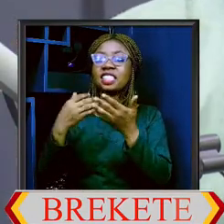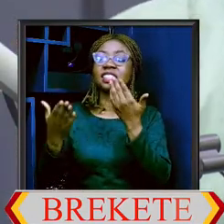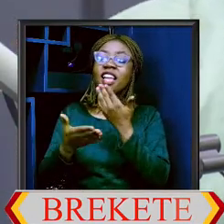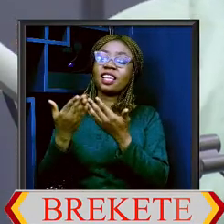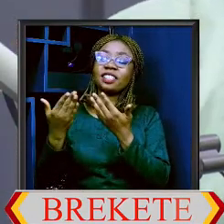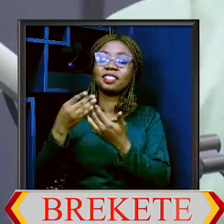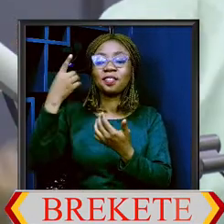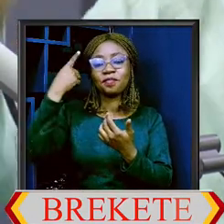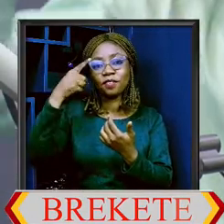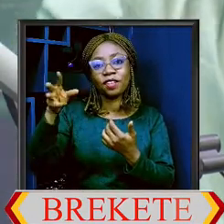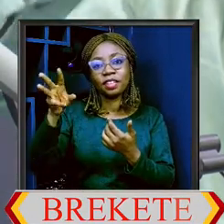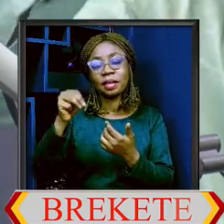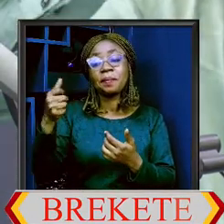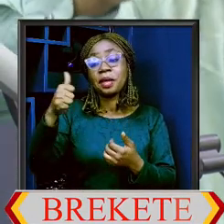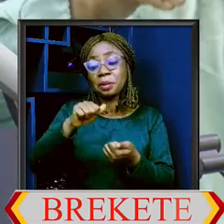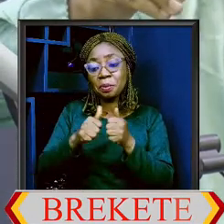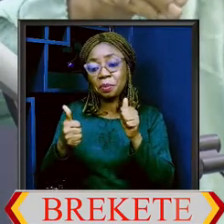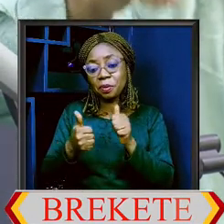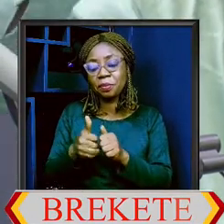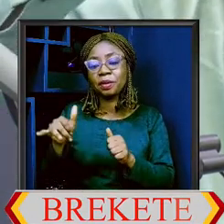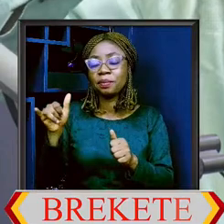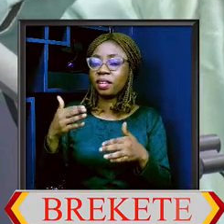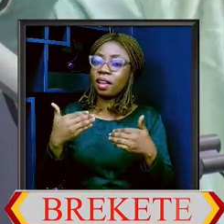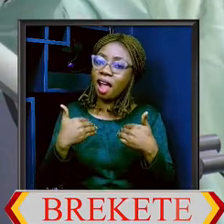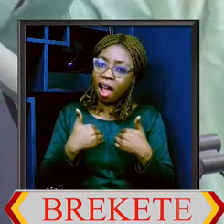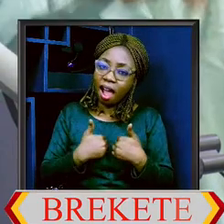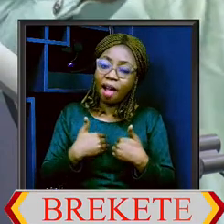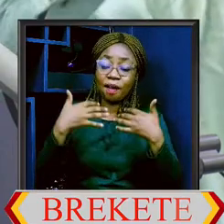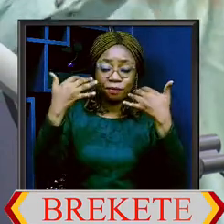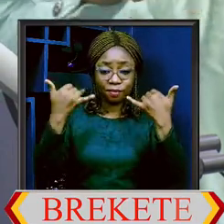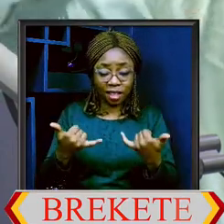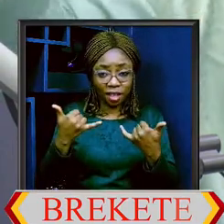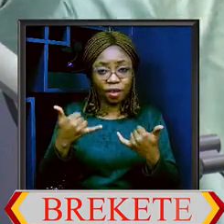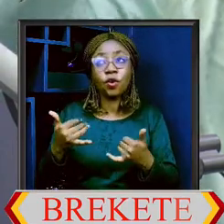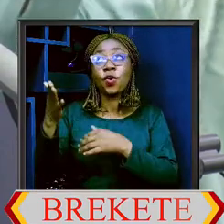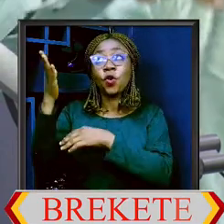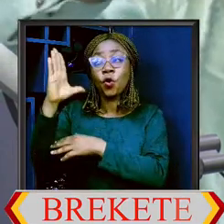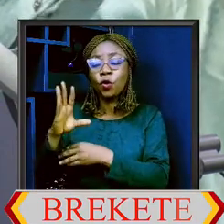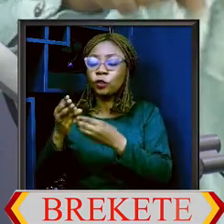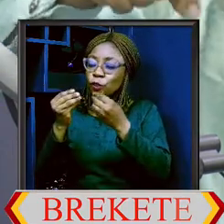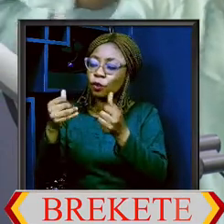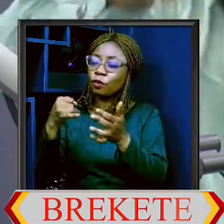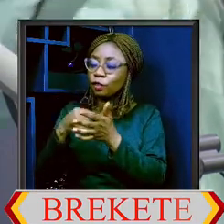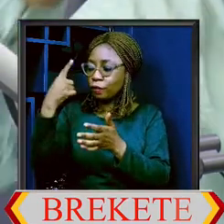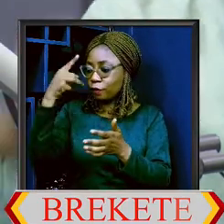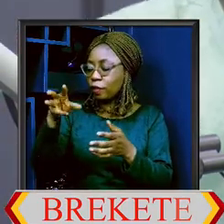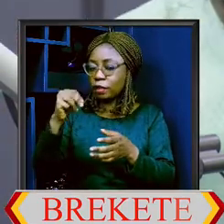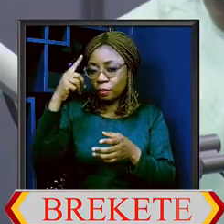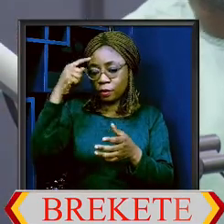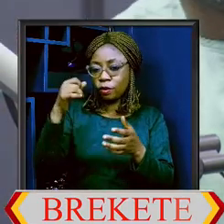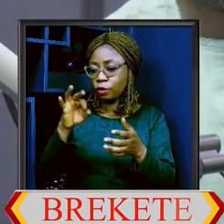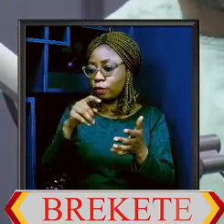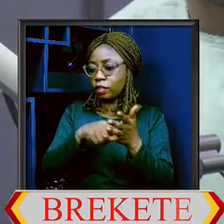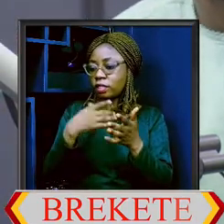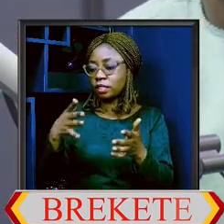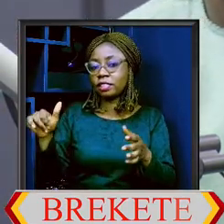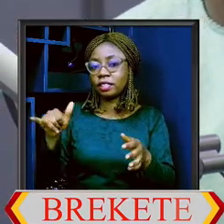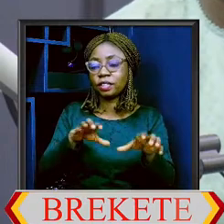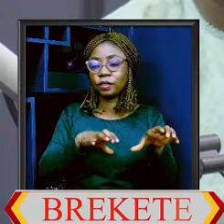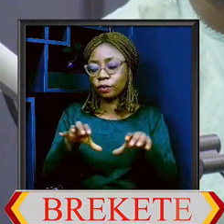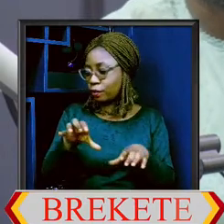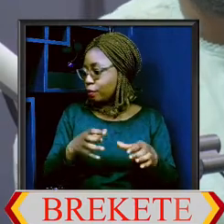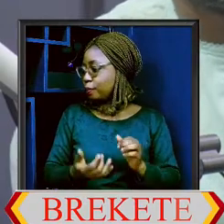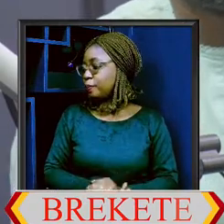for them any problem inside God solve for them because of this thing where they